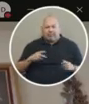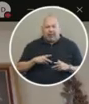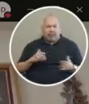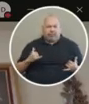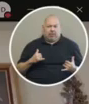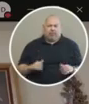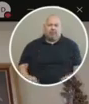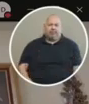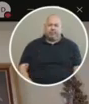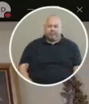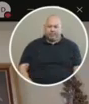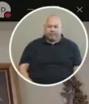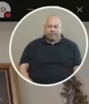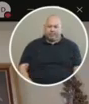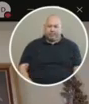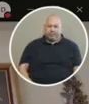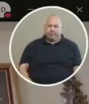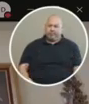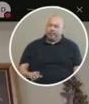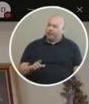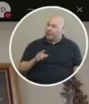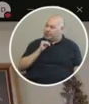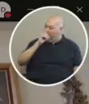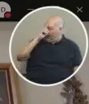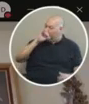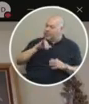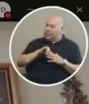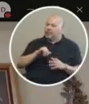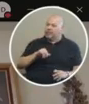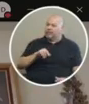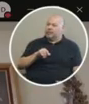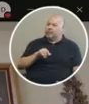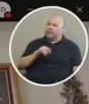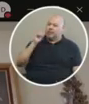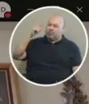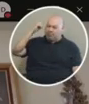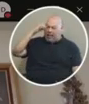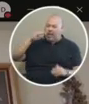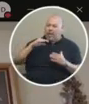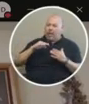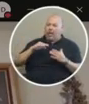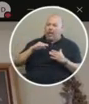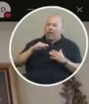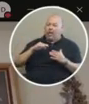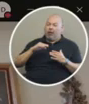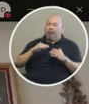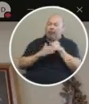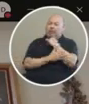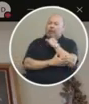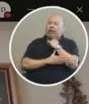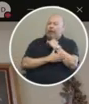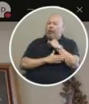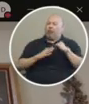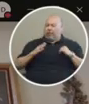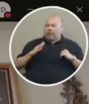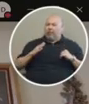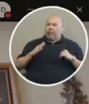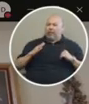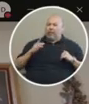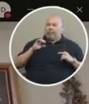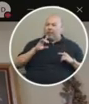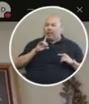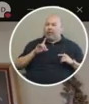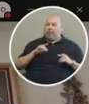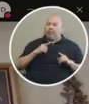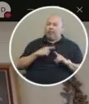point? I think that the mayor and the county judge have done, and